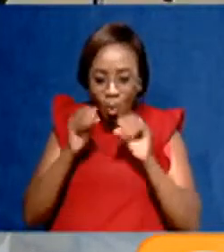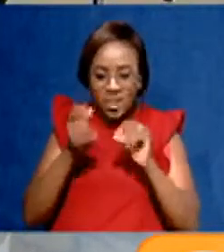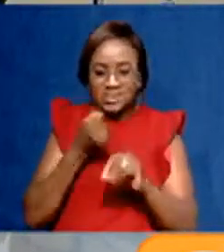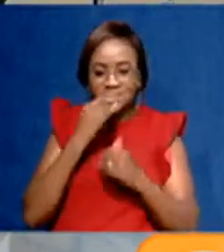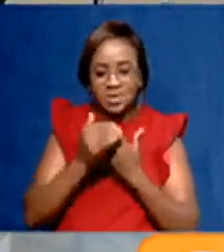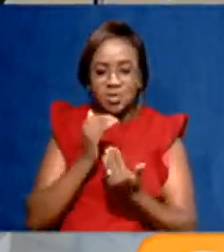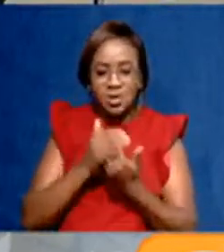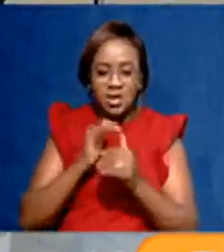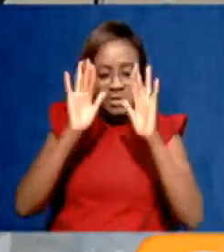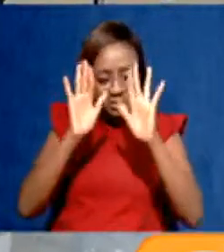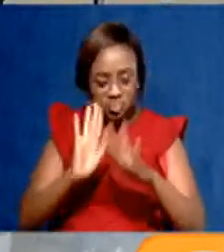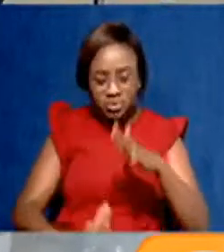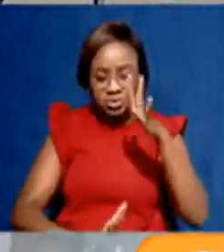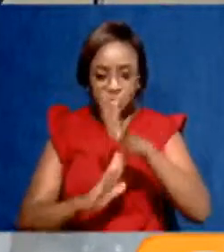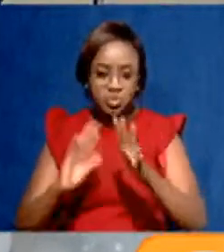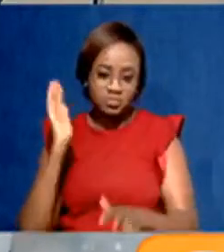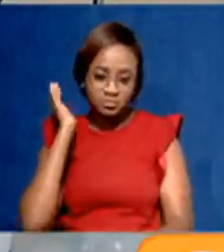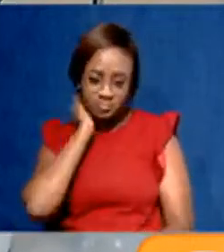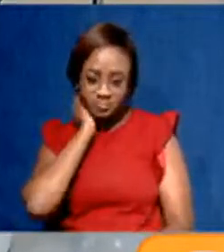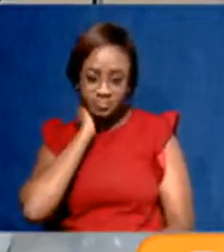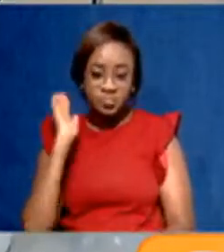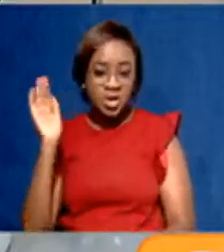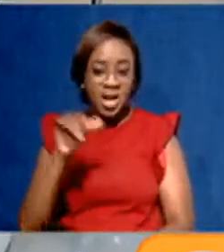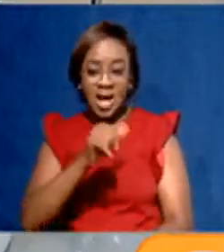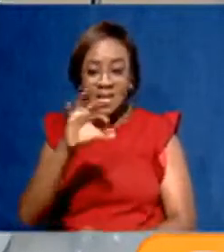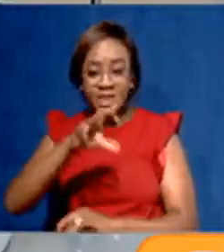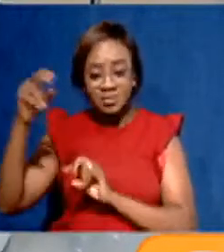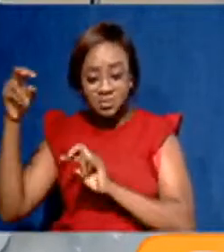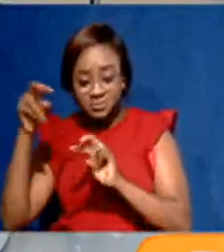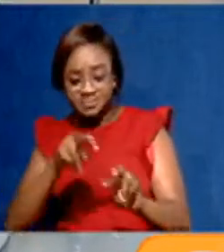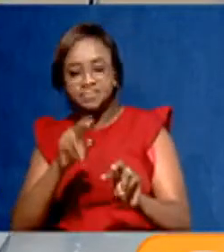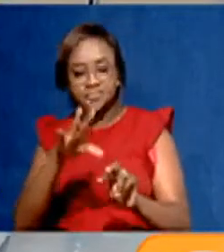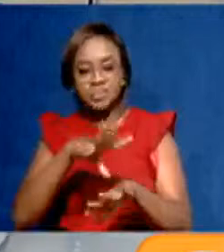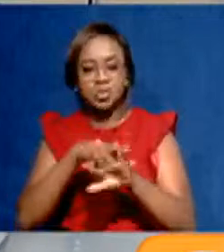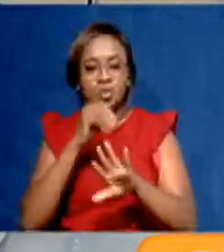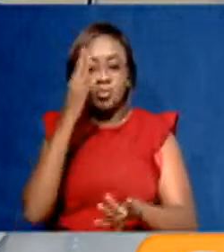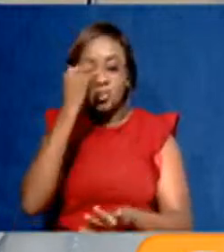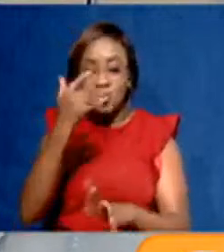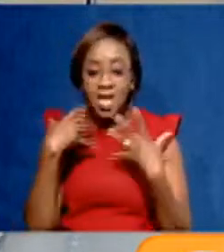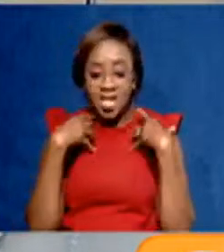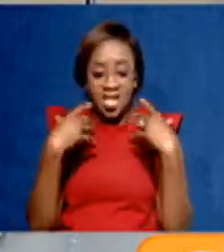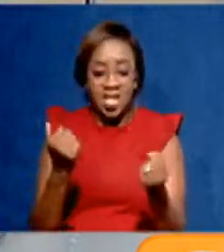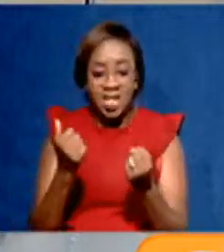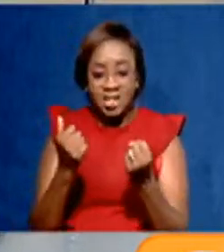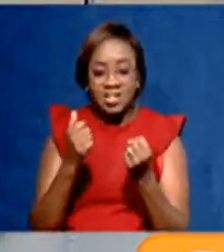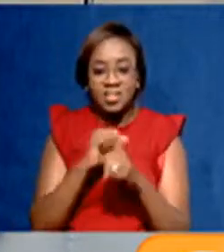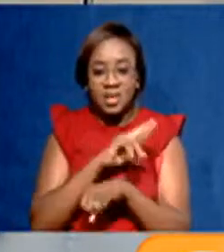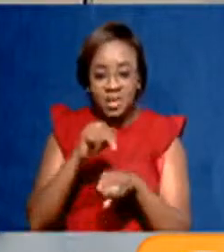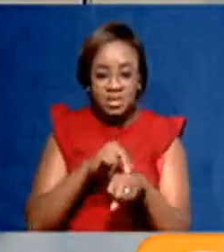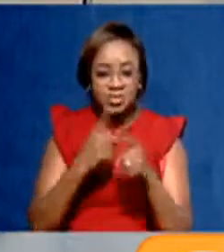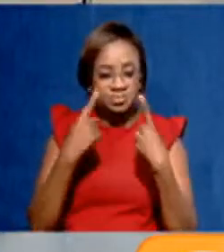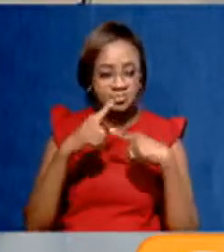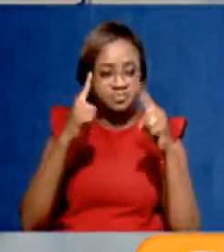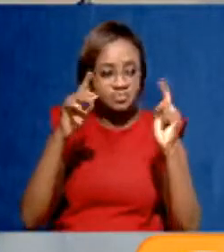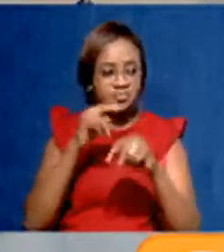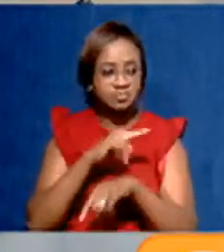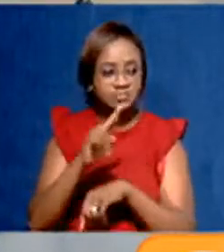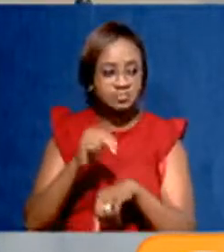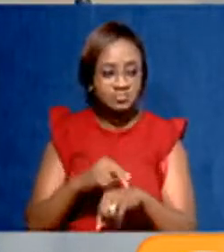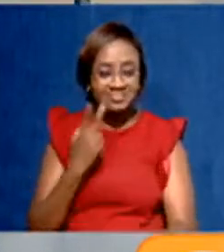for Murang'a. Let the other counties follow suit, because a healthy nation is a thriving nation. Thank